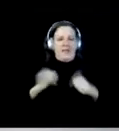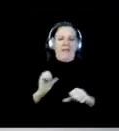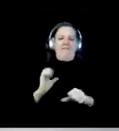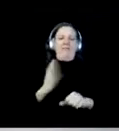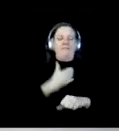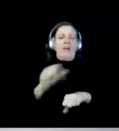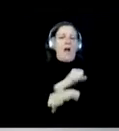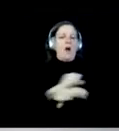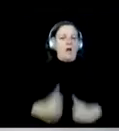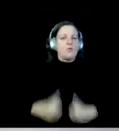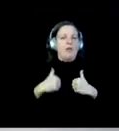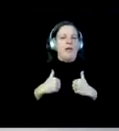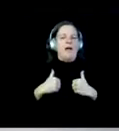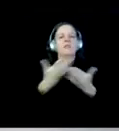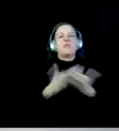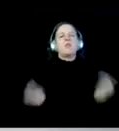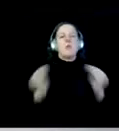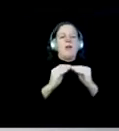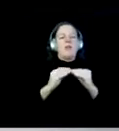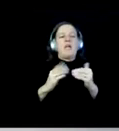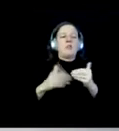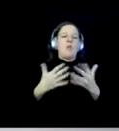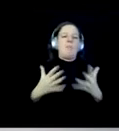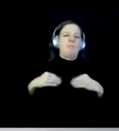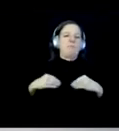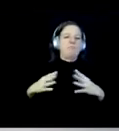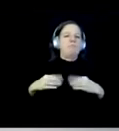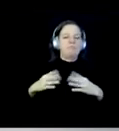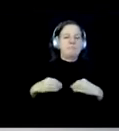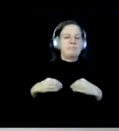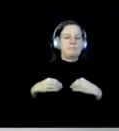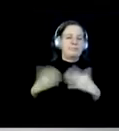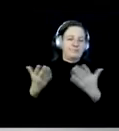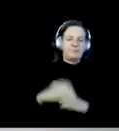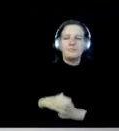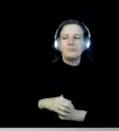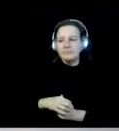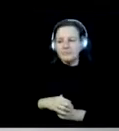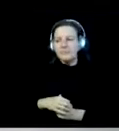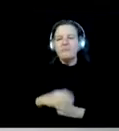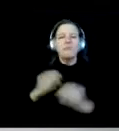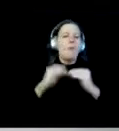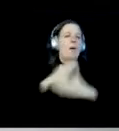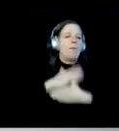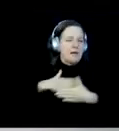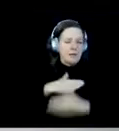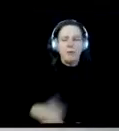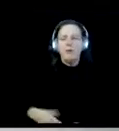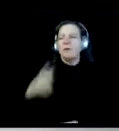palatable. And I think that still applies to most of the materials that I'm working with